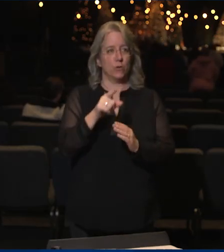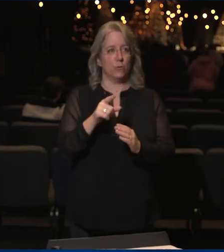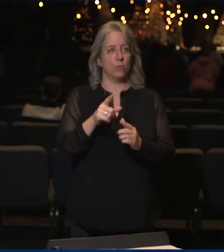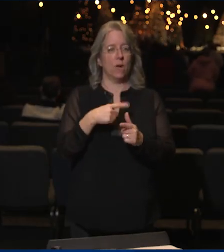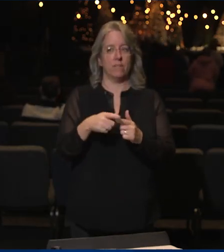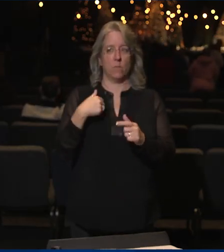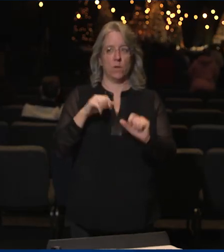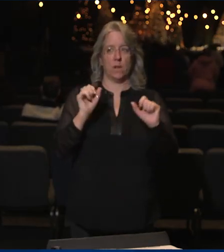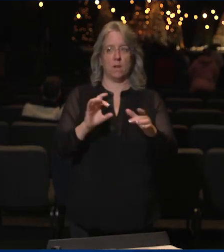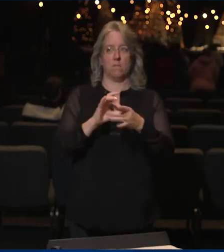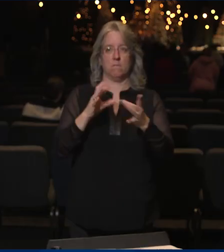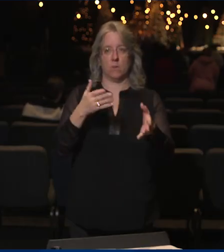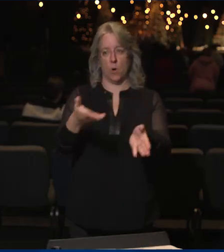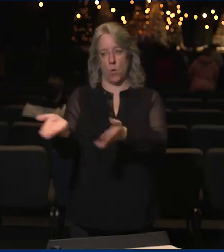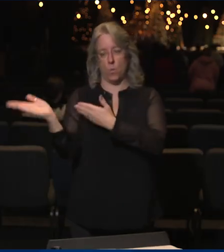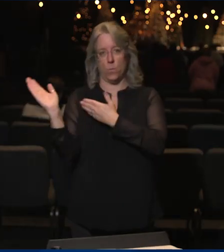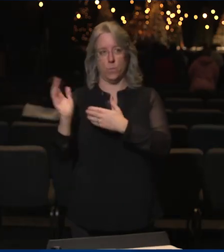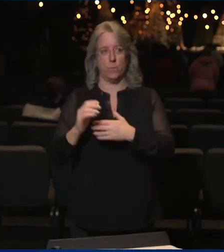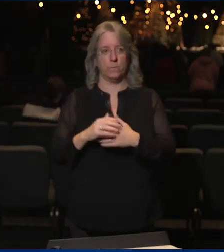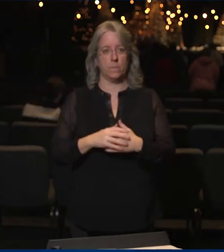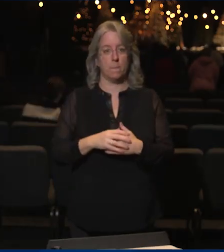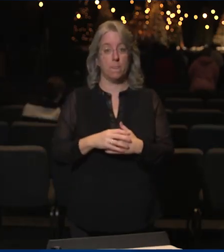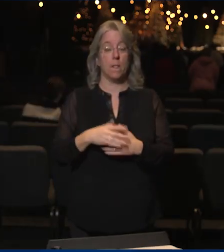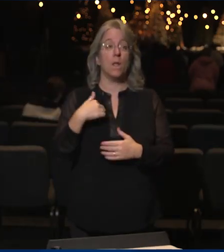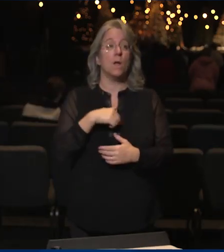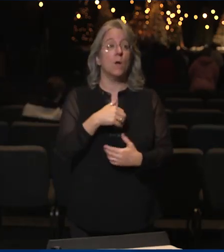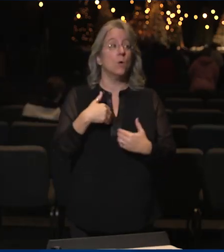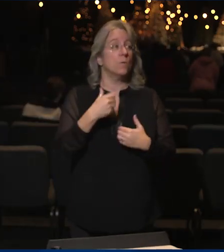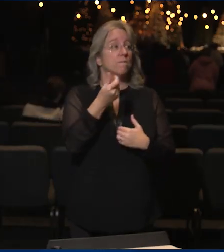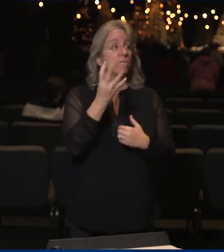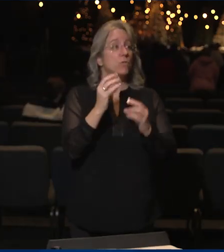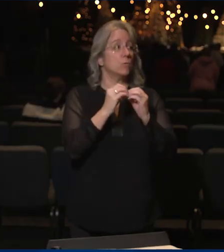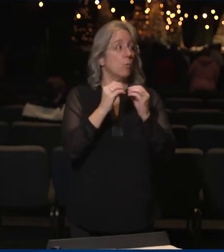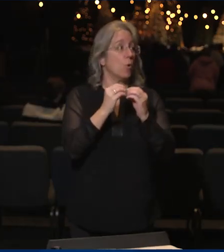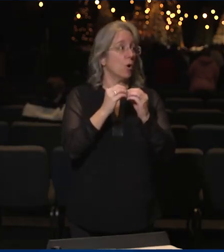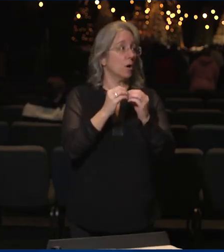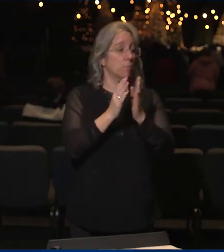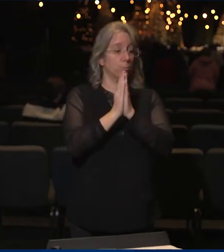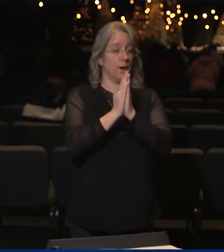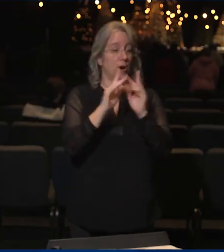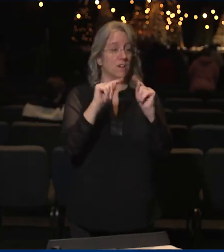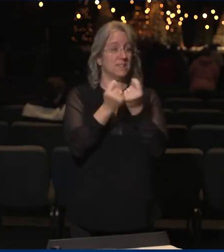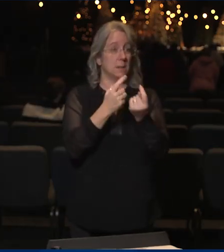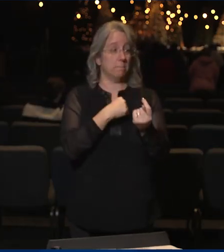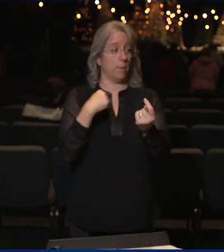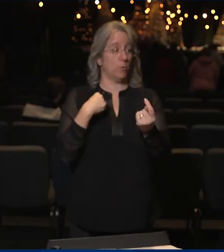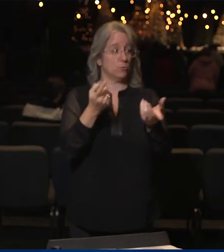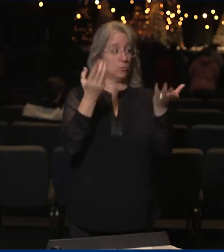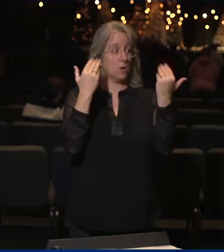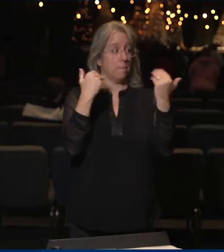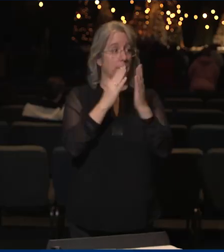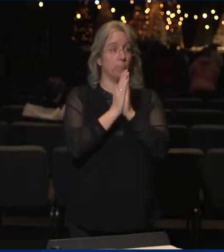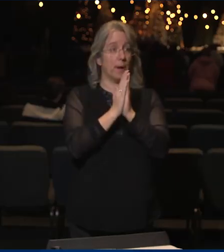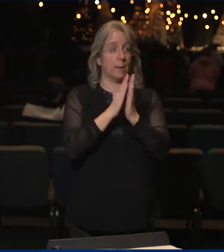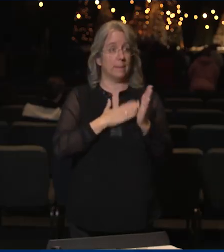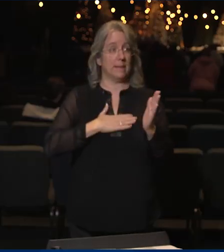So bless you all. We need a couple of other prayer leaders, prayer team members to come and pray over here, please.